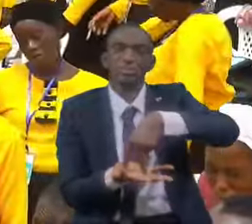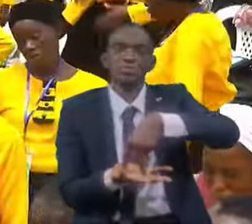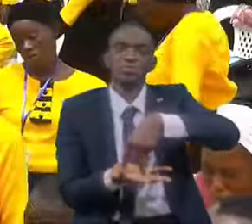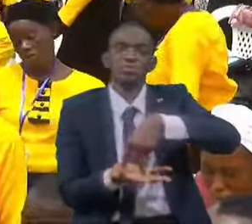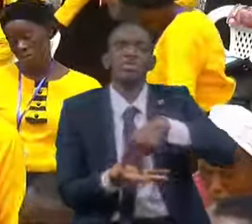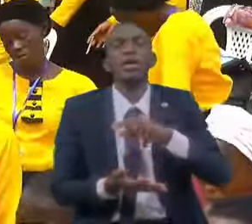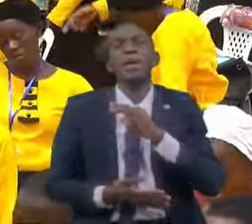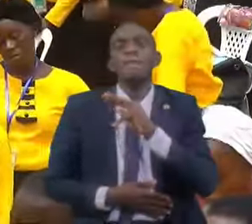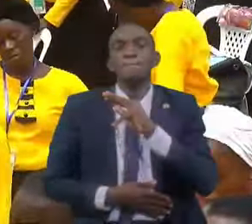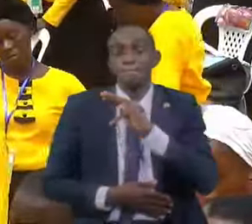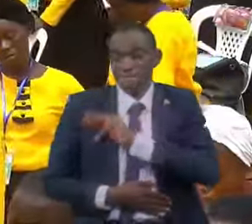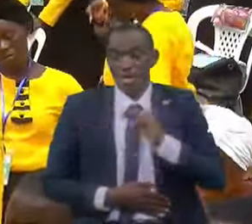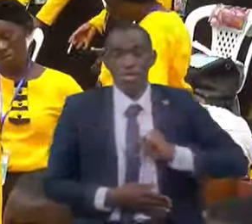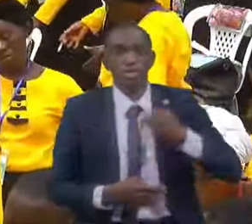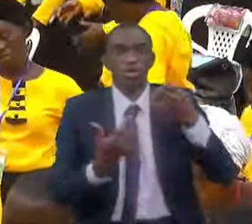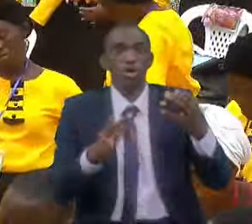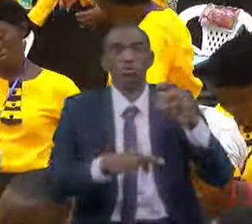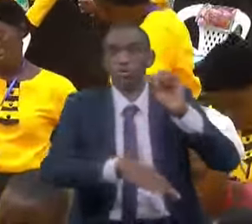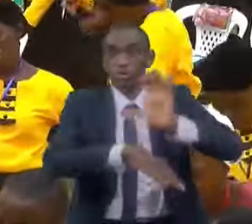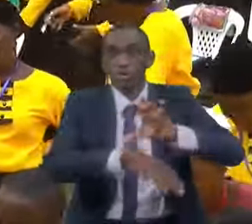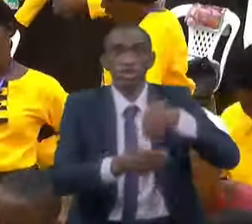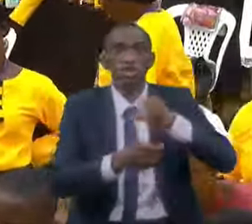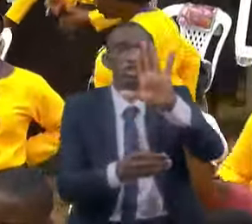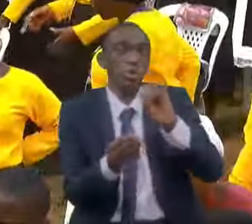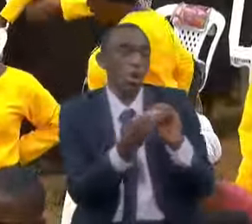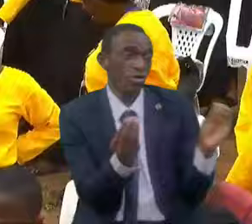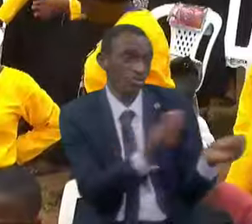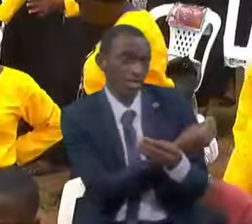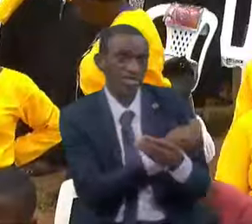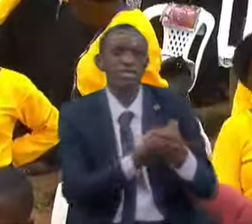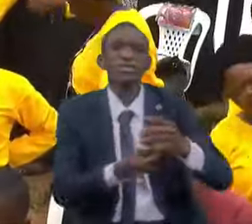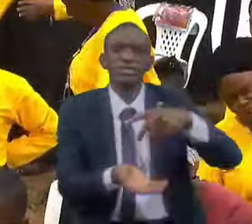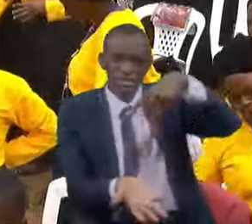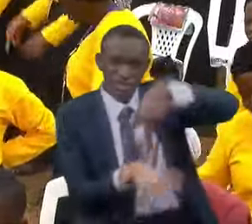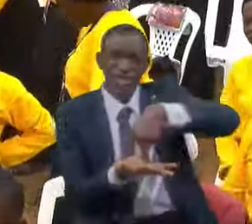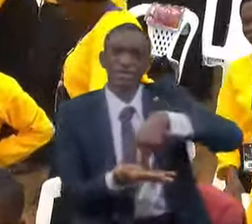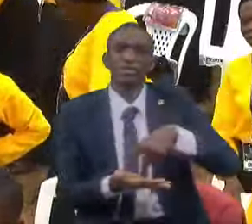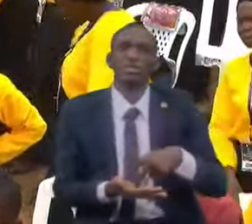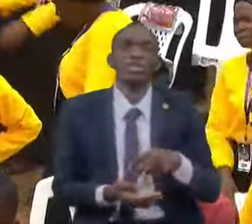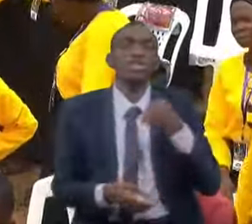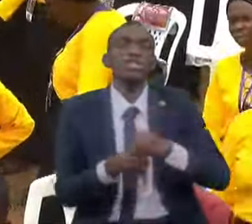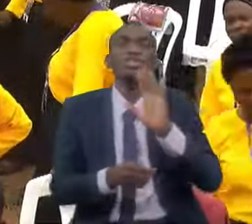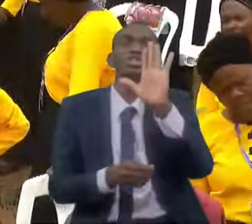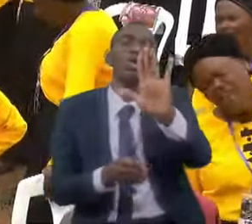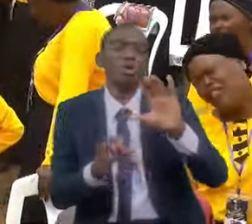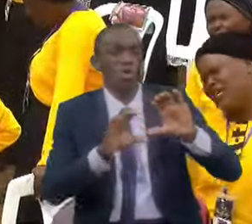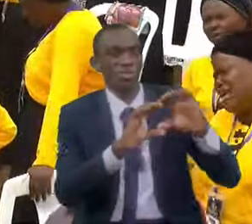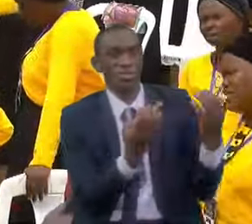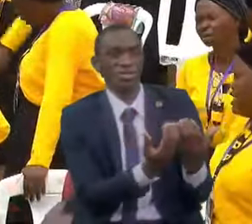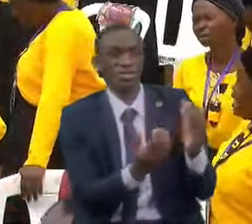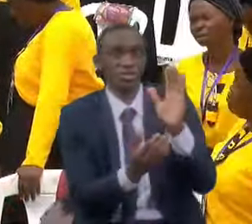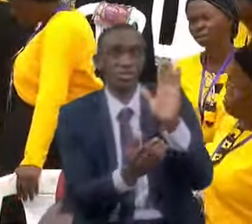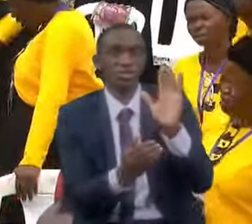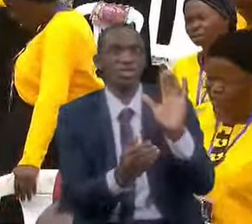Members of the church, your office, stand. Your community, stand.